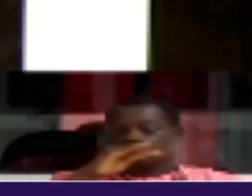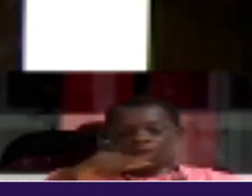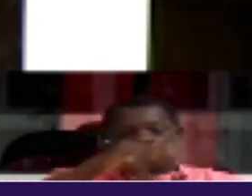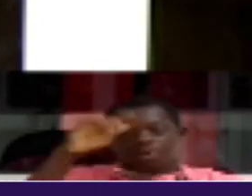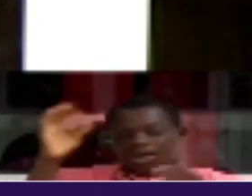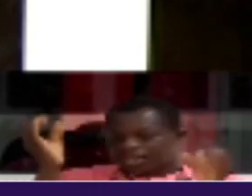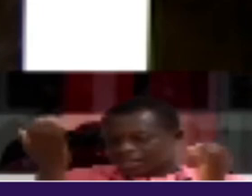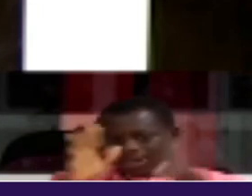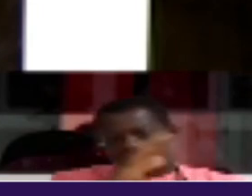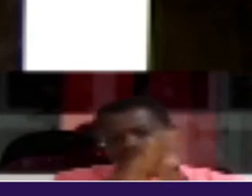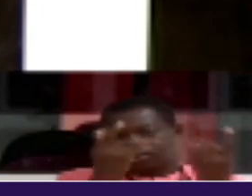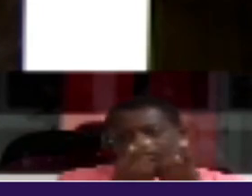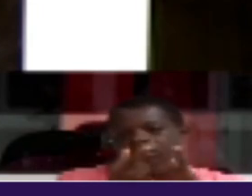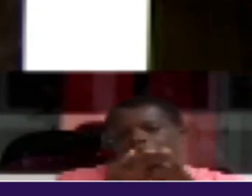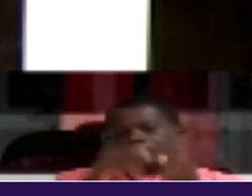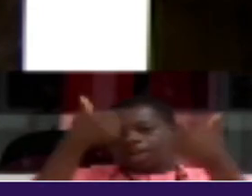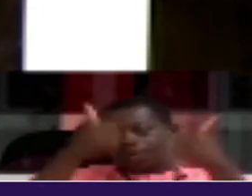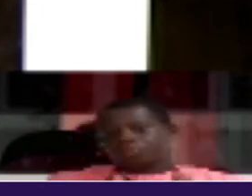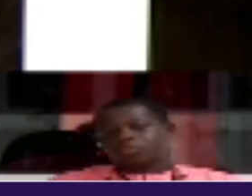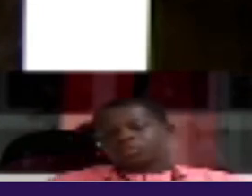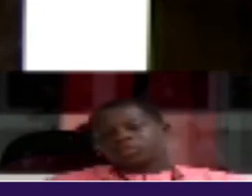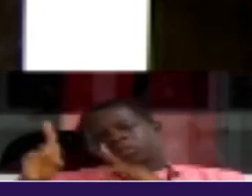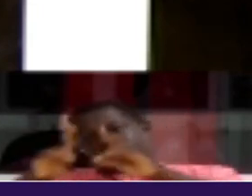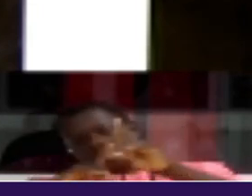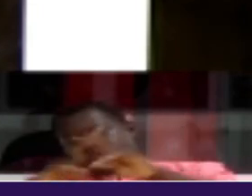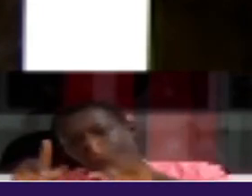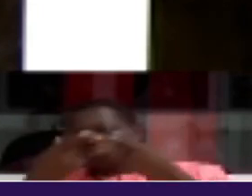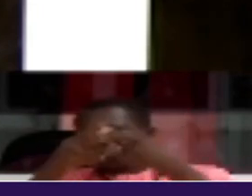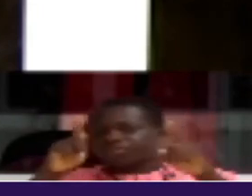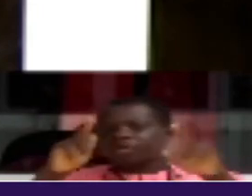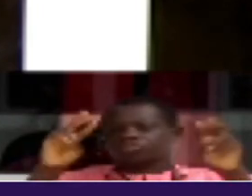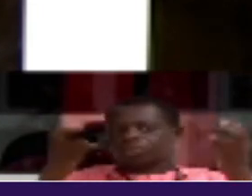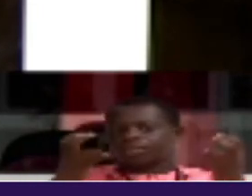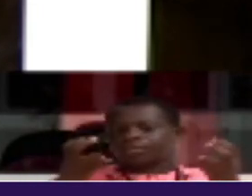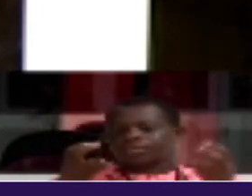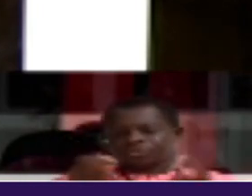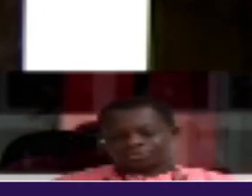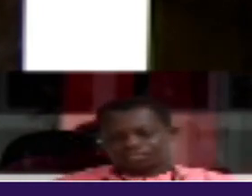like what happened inside the cabin. They were discussing different topics.